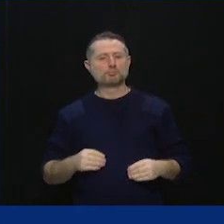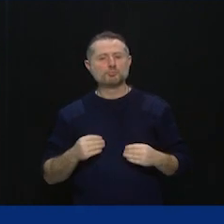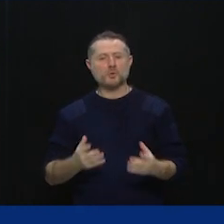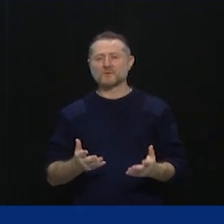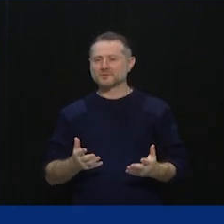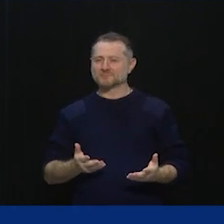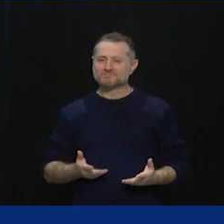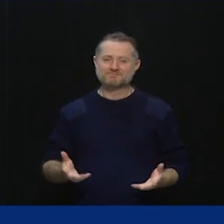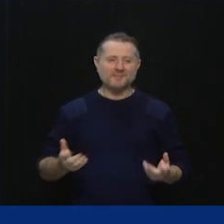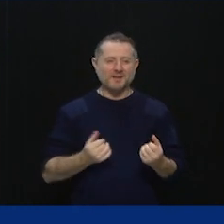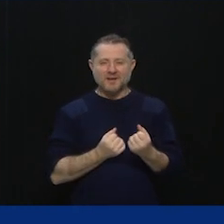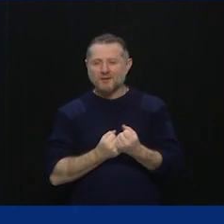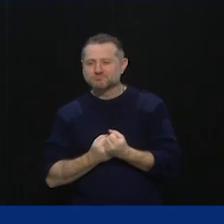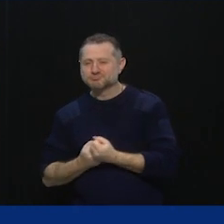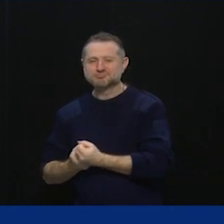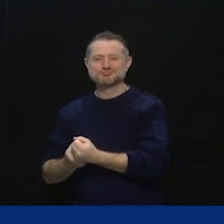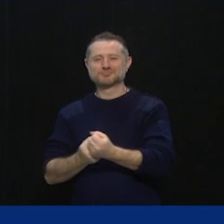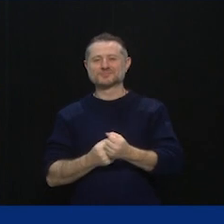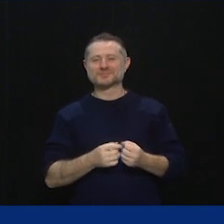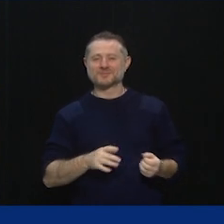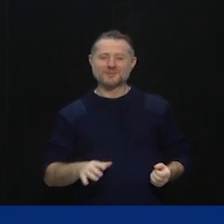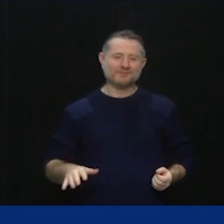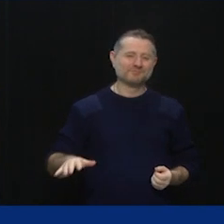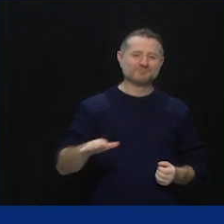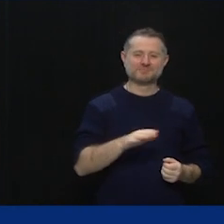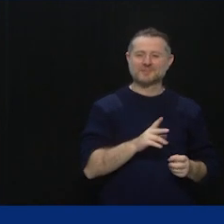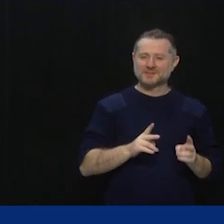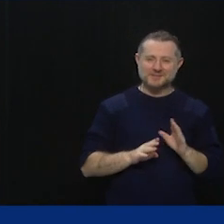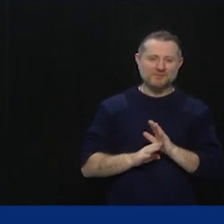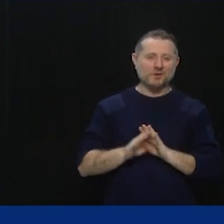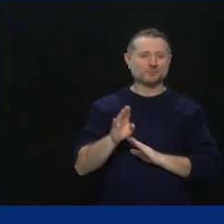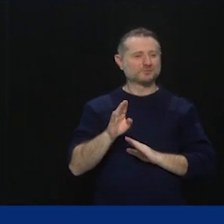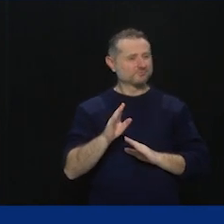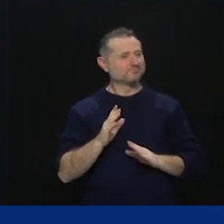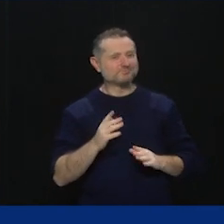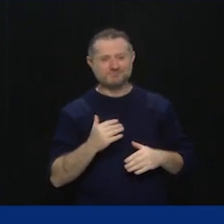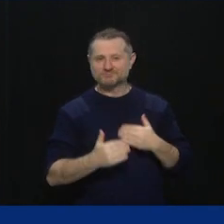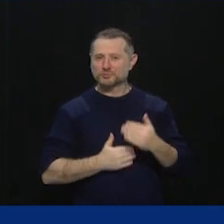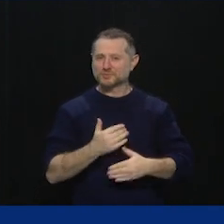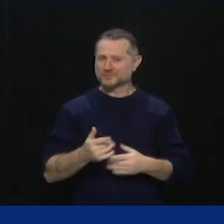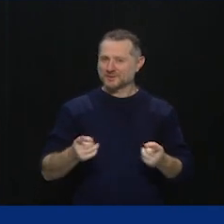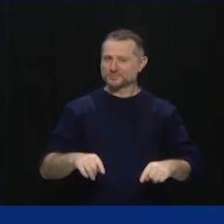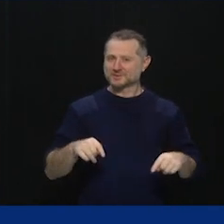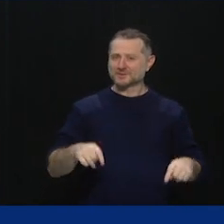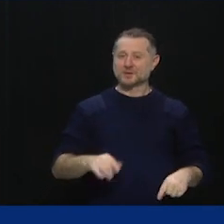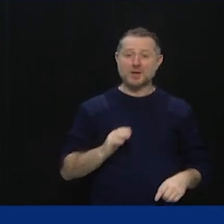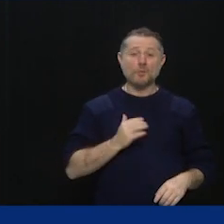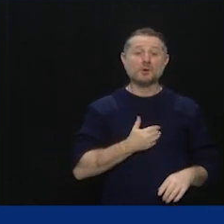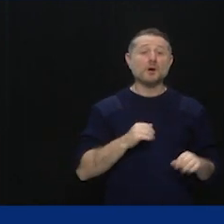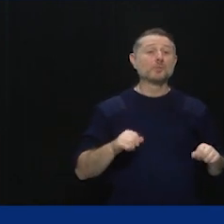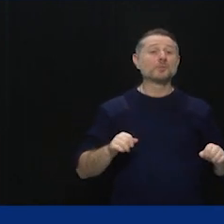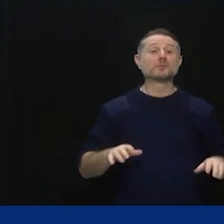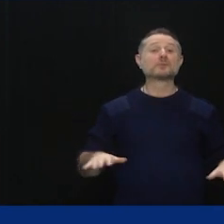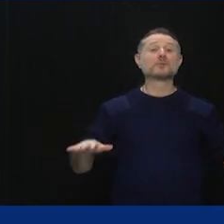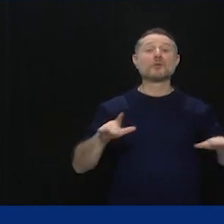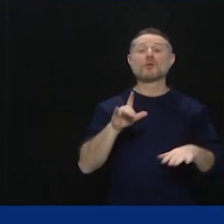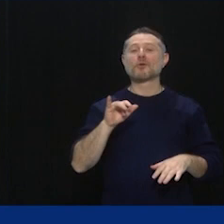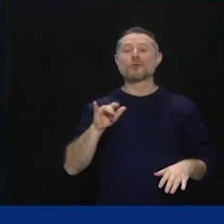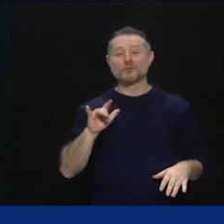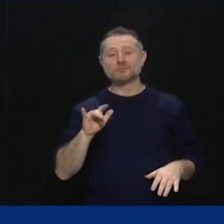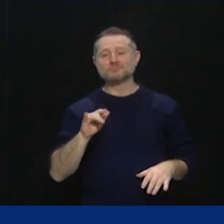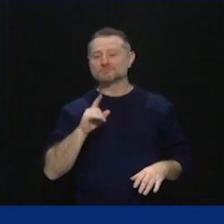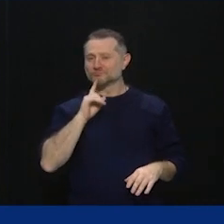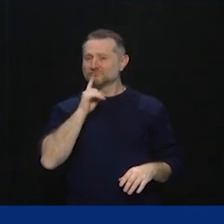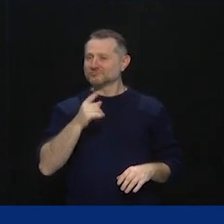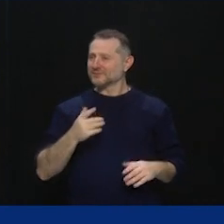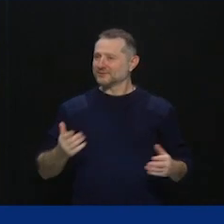it shows the progress that is being made here and our ability throughout all of Long Island to say, we are here, we